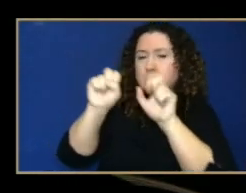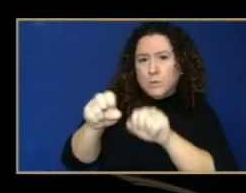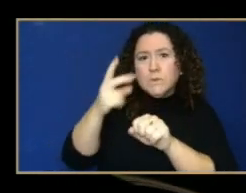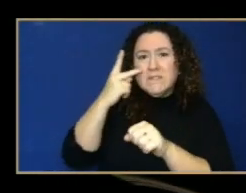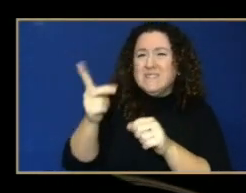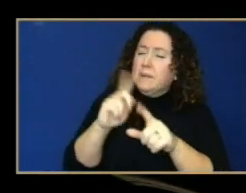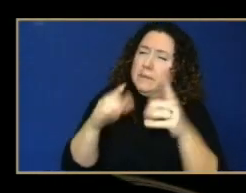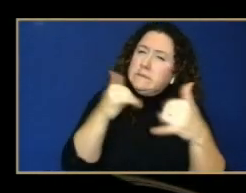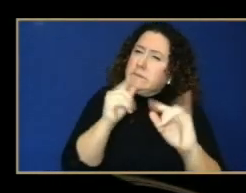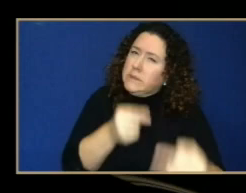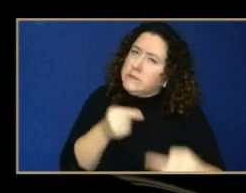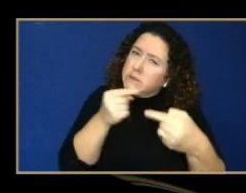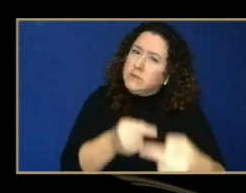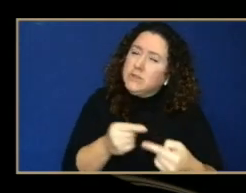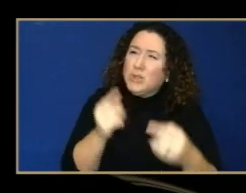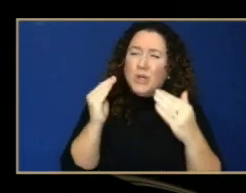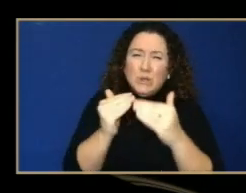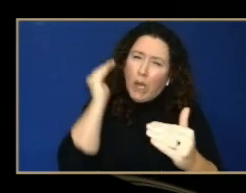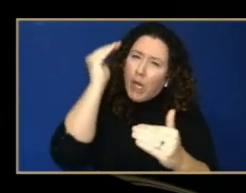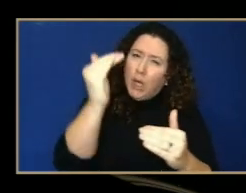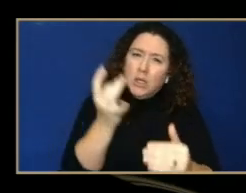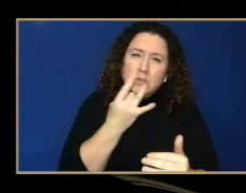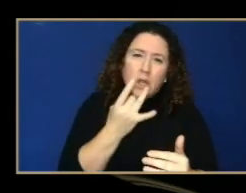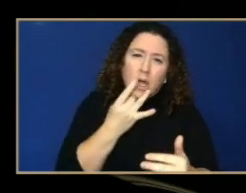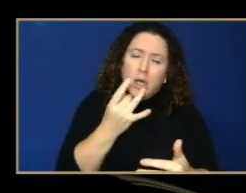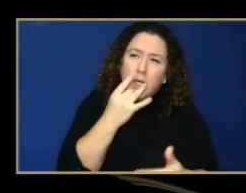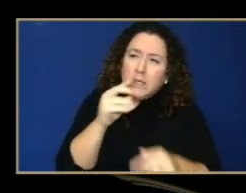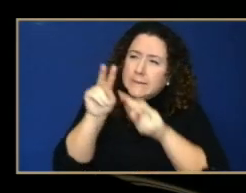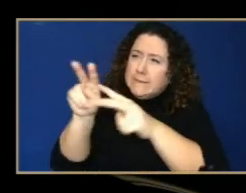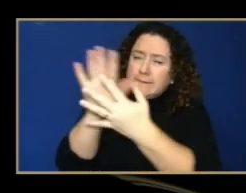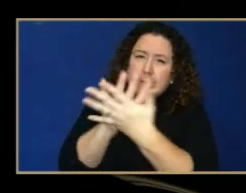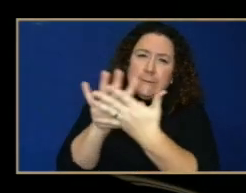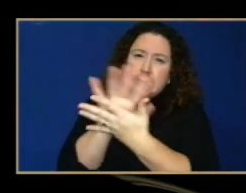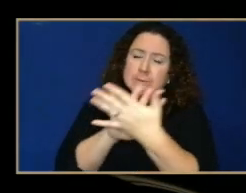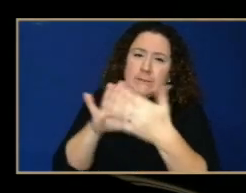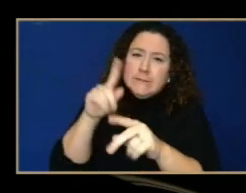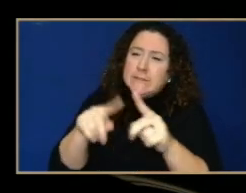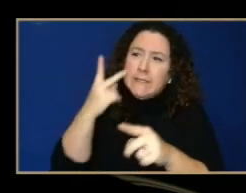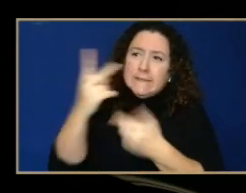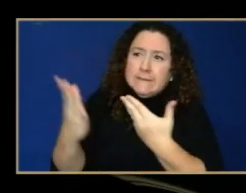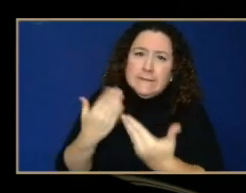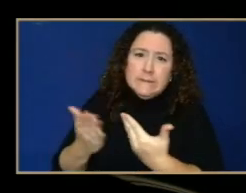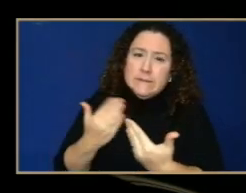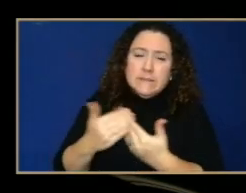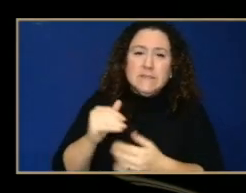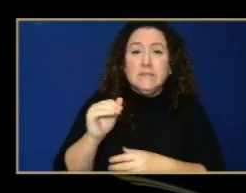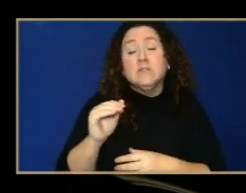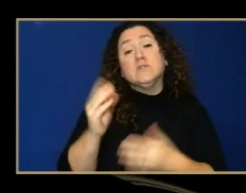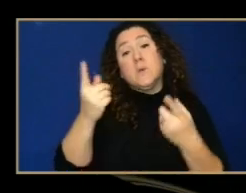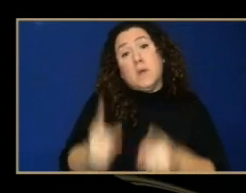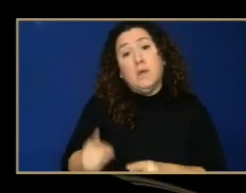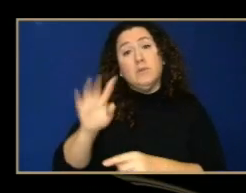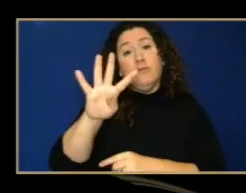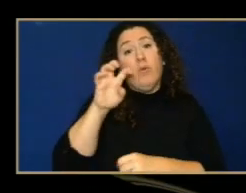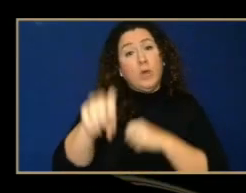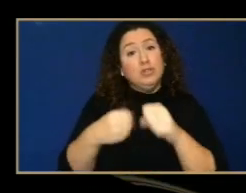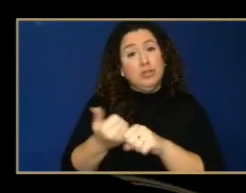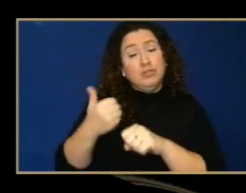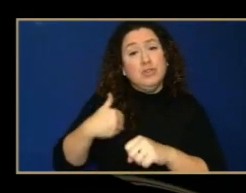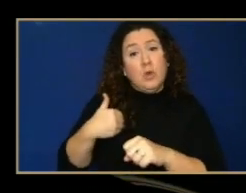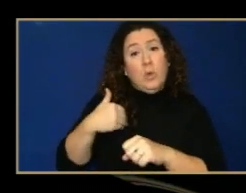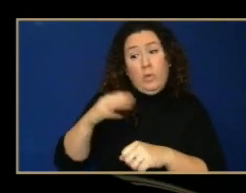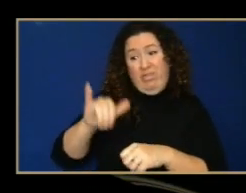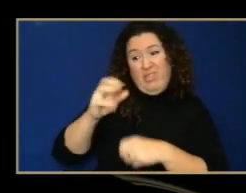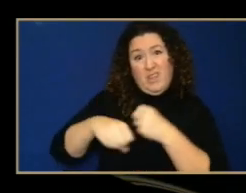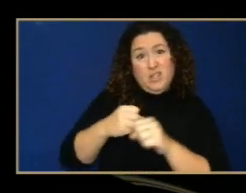daytime. So, in with this conjunction, which happened 400 years ago, 1623, even though that was